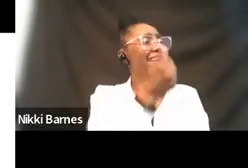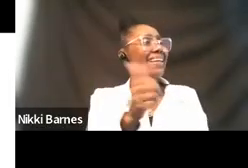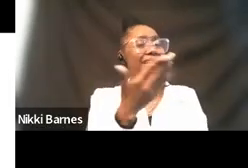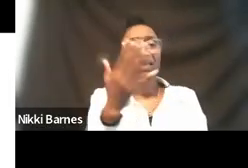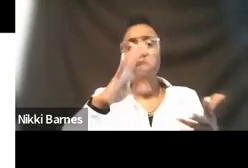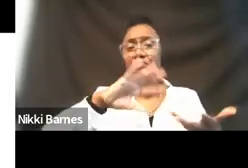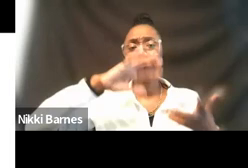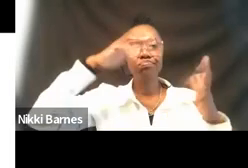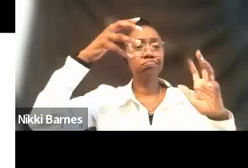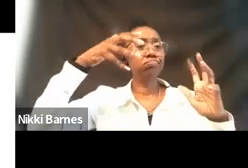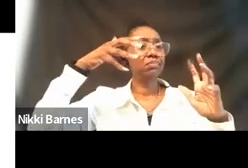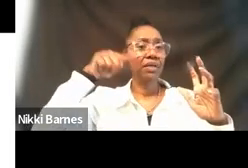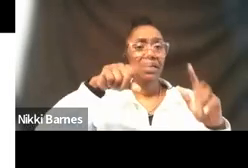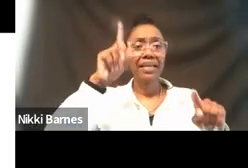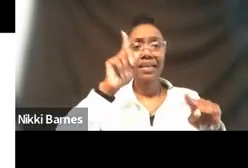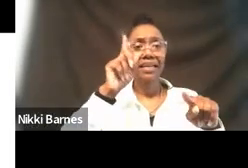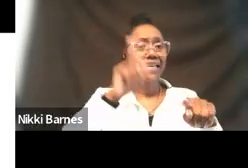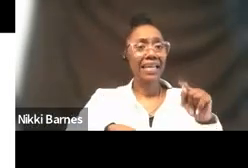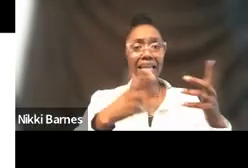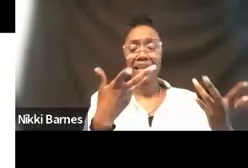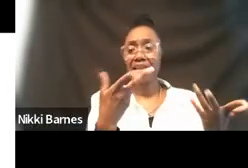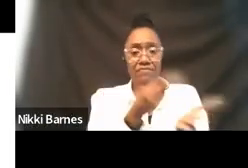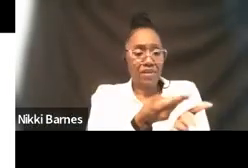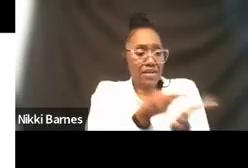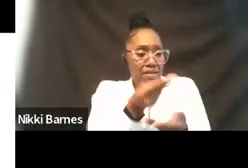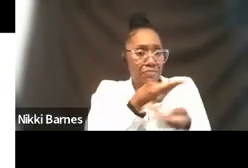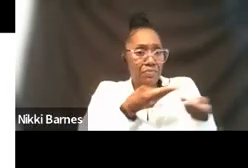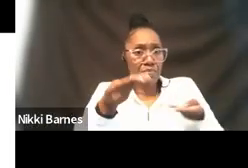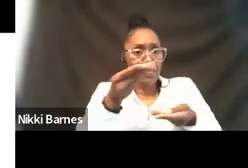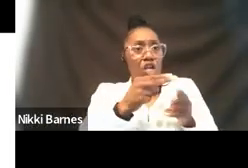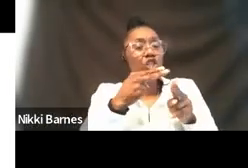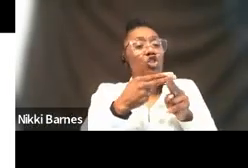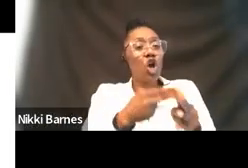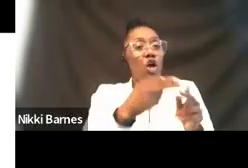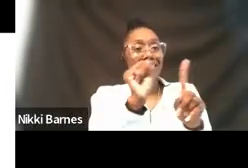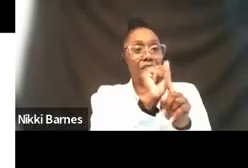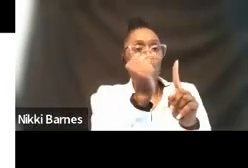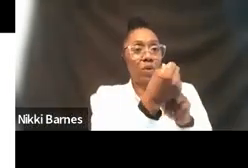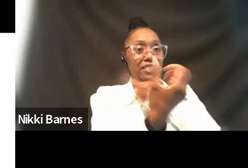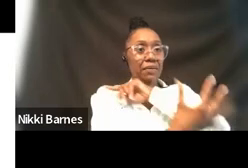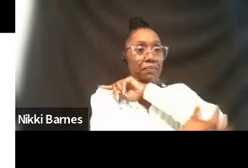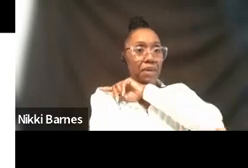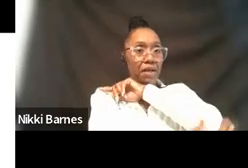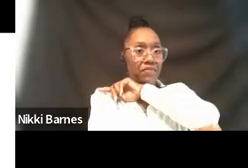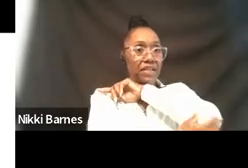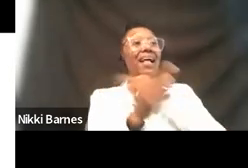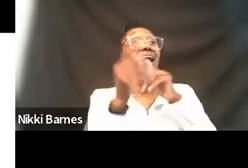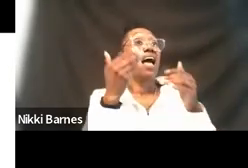renders a family incapable of meeting their needs financially is called situational poverty. Usually if you give it time, it